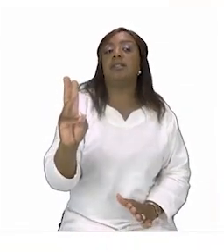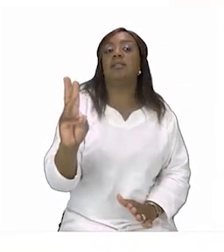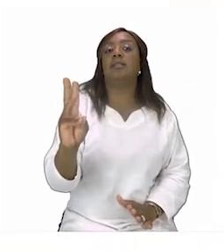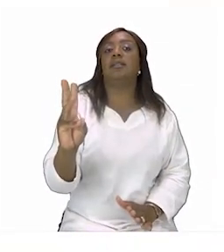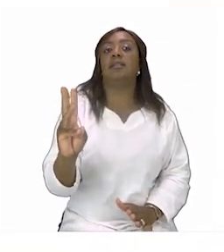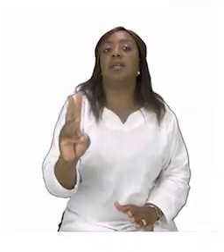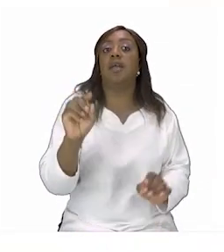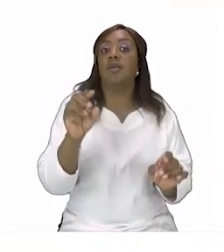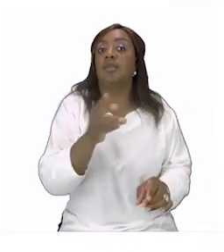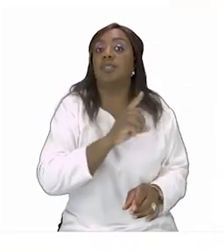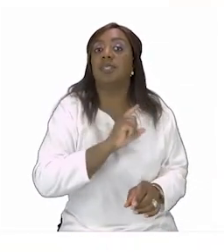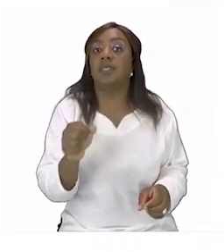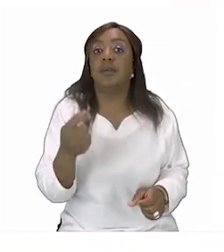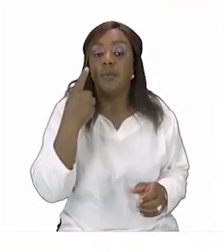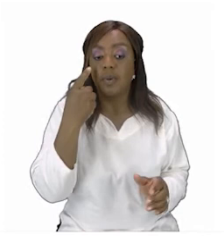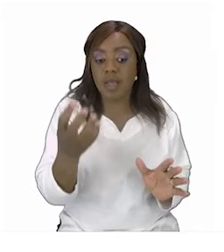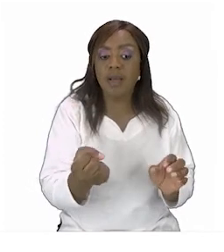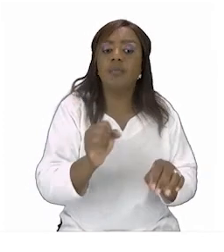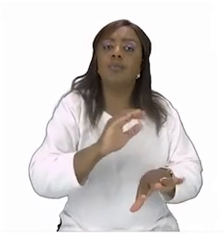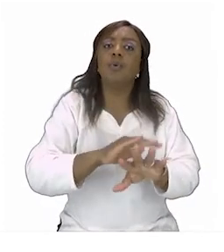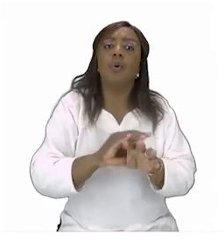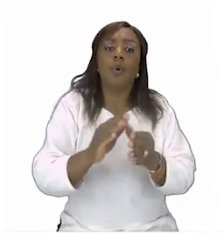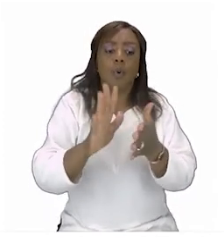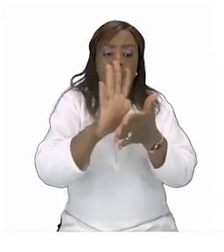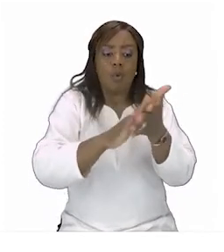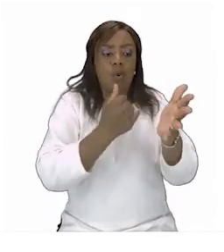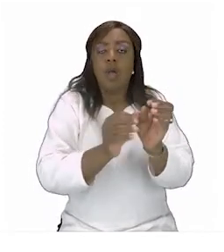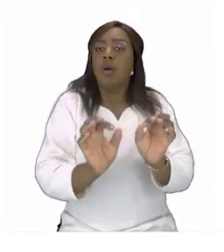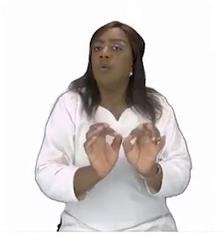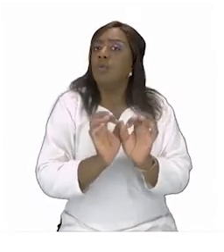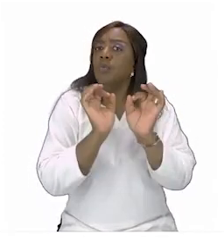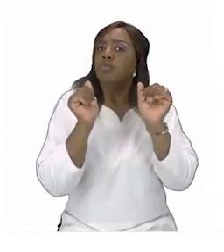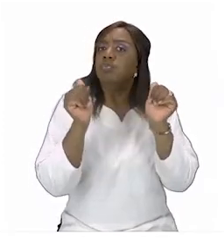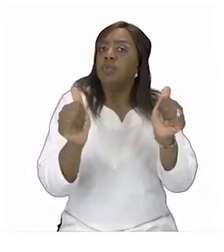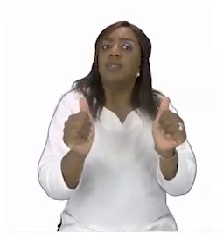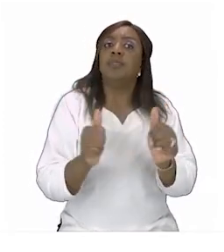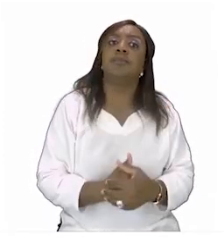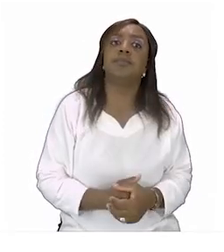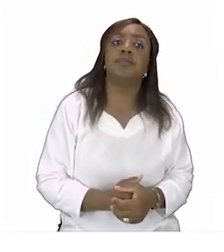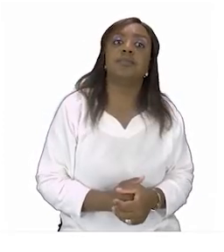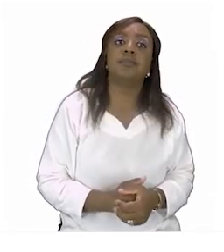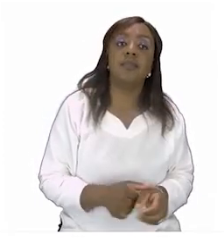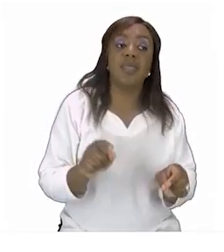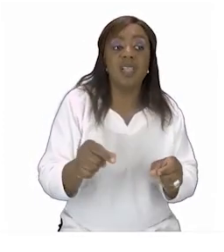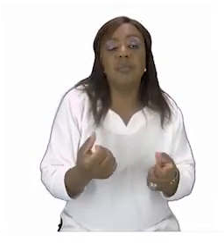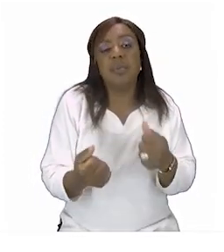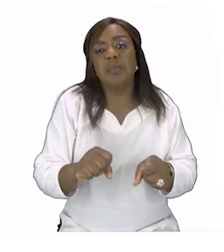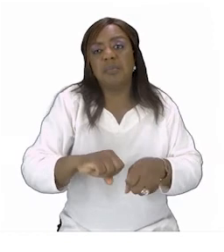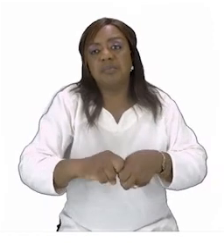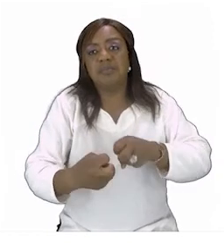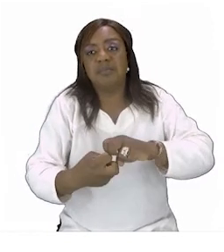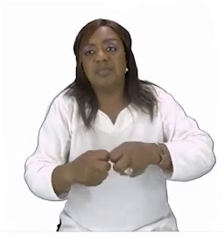On page 16, we have an exciting exercise, one that will be a challenge for those who